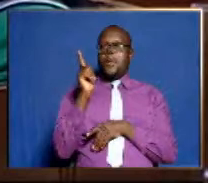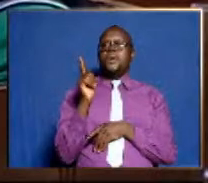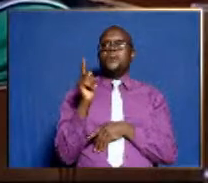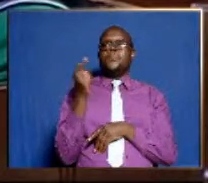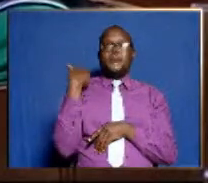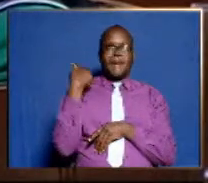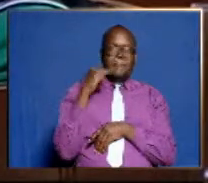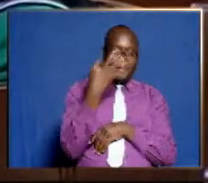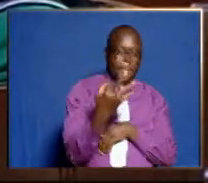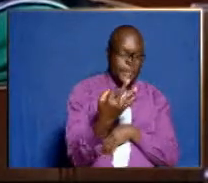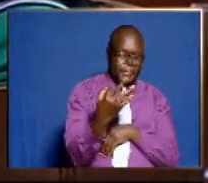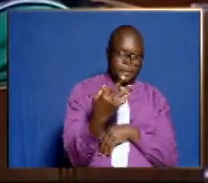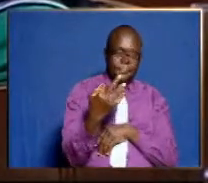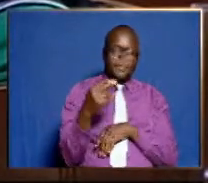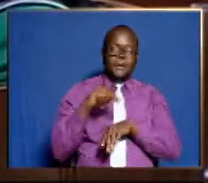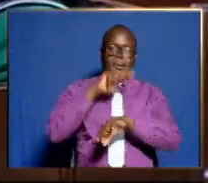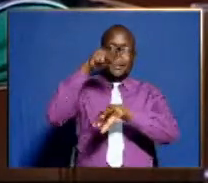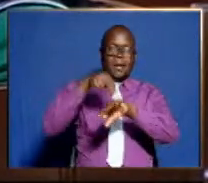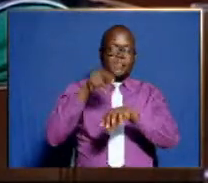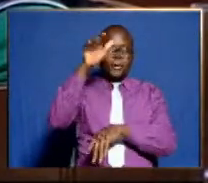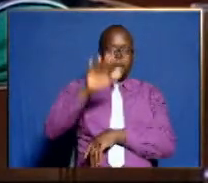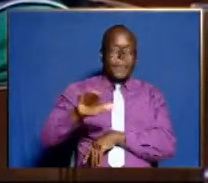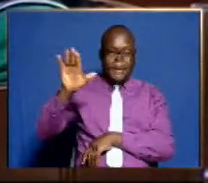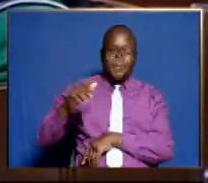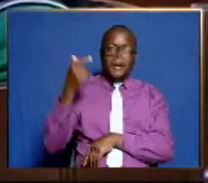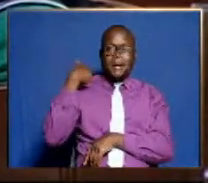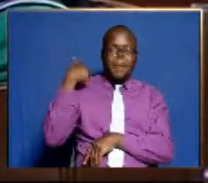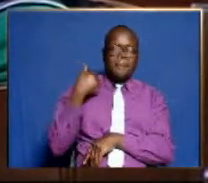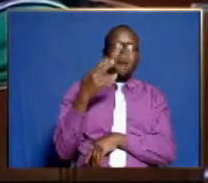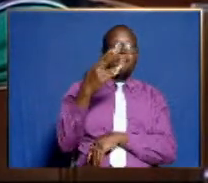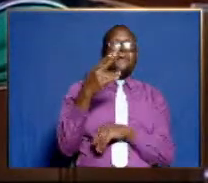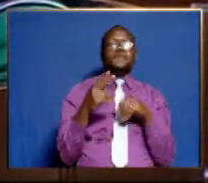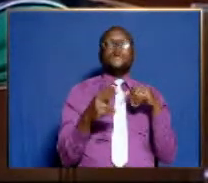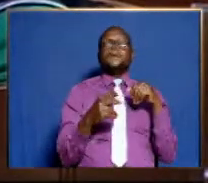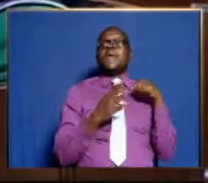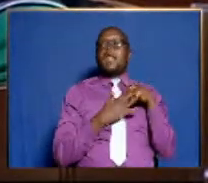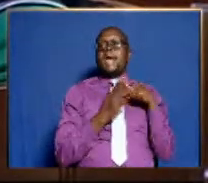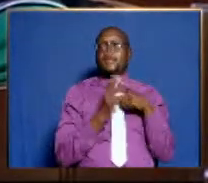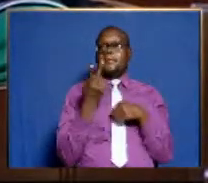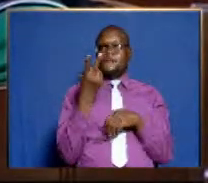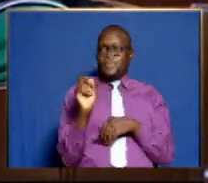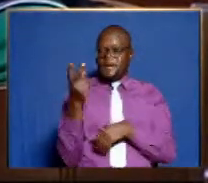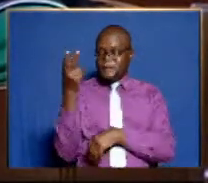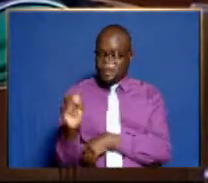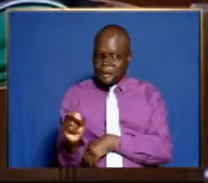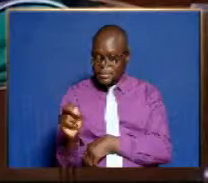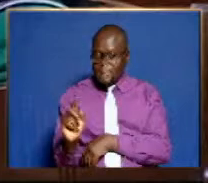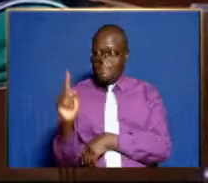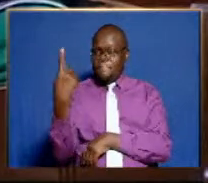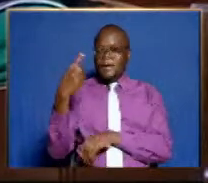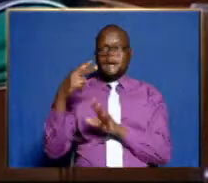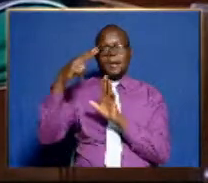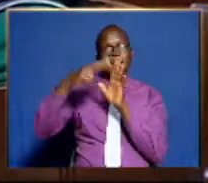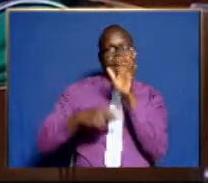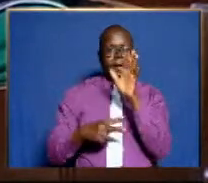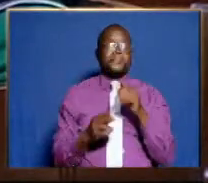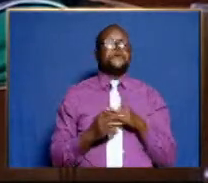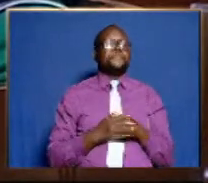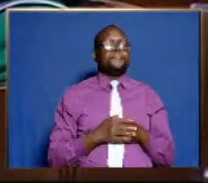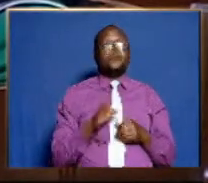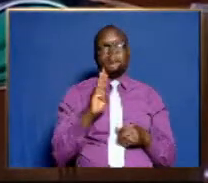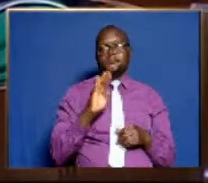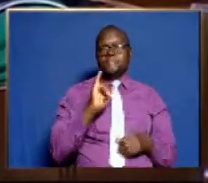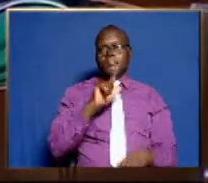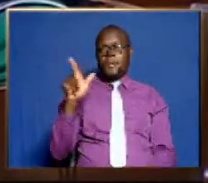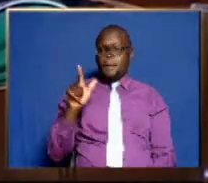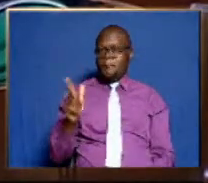Bill, National Assembly Bill number 49 of 2020, first reading. A